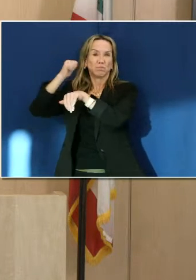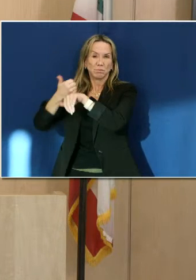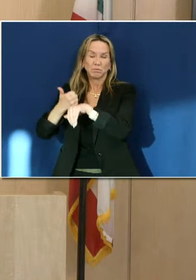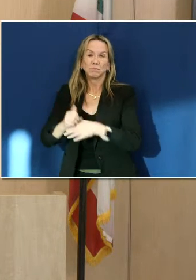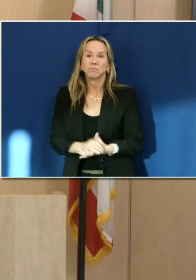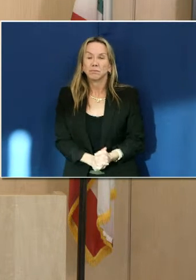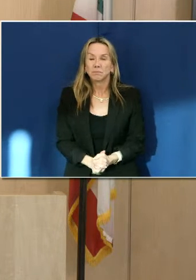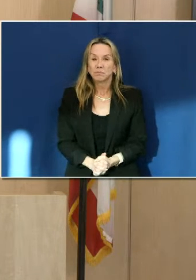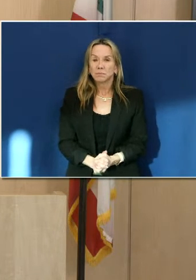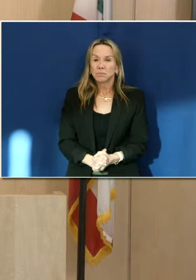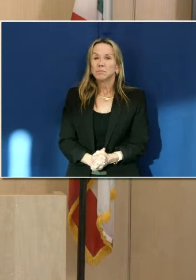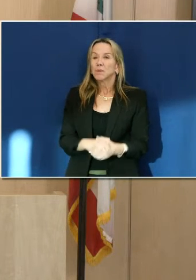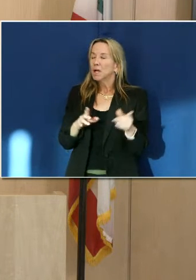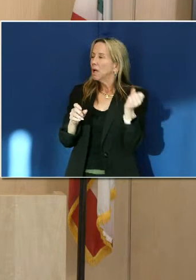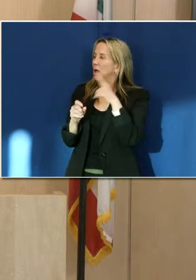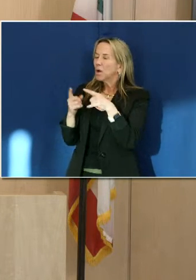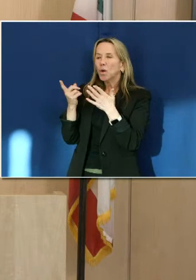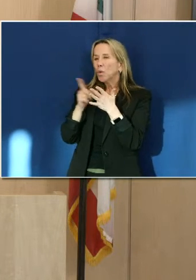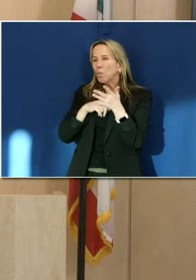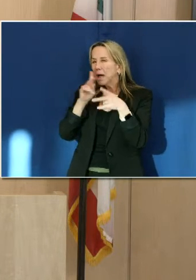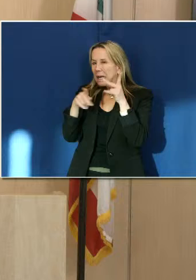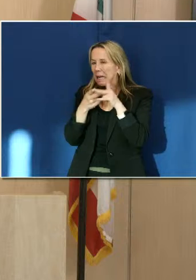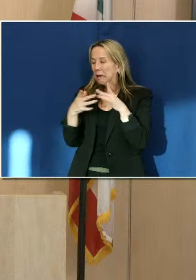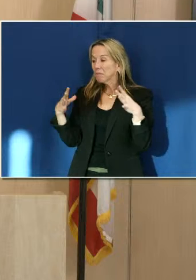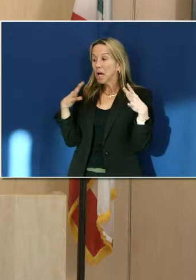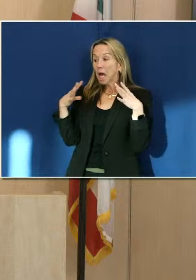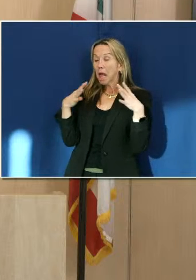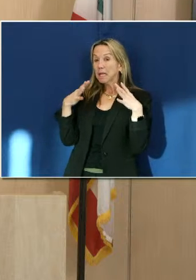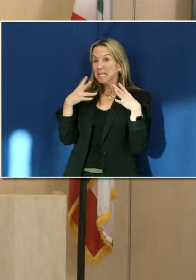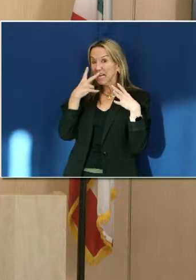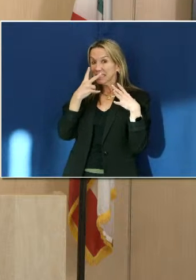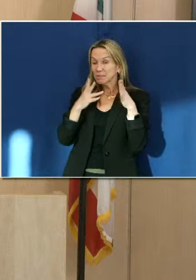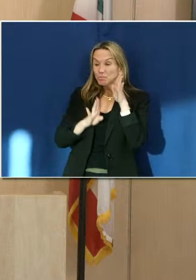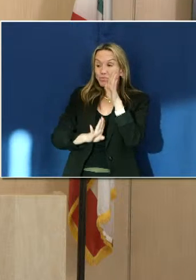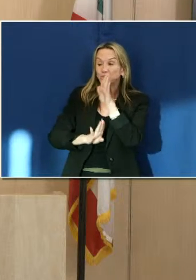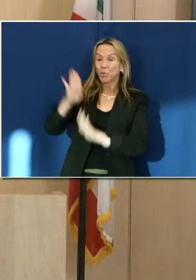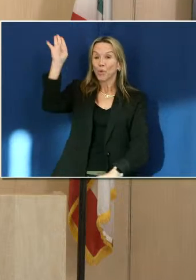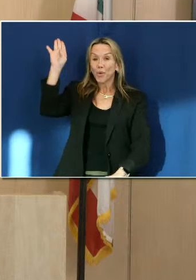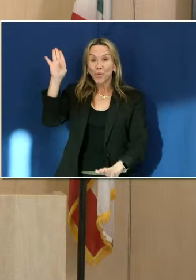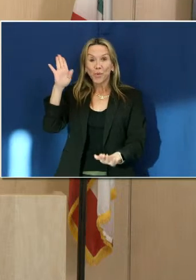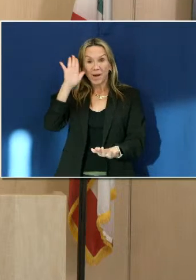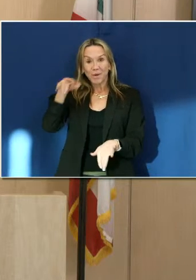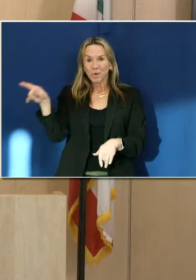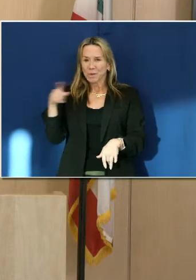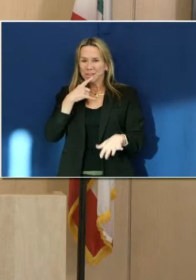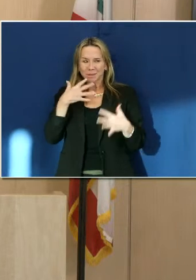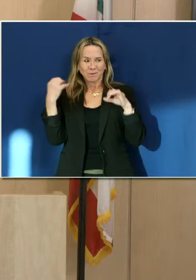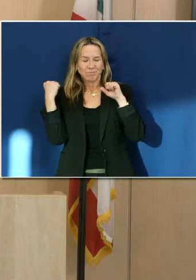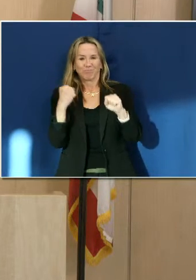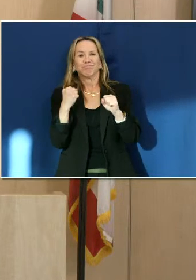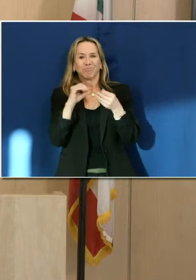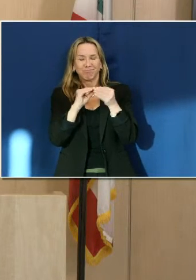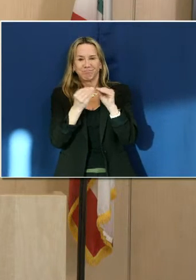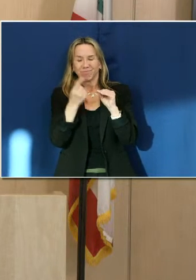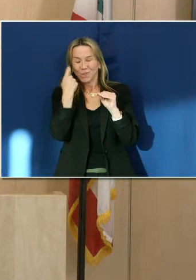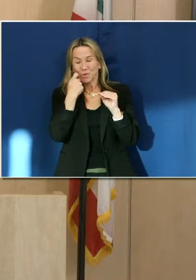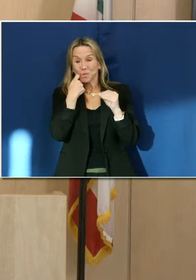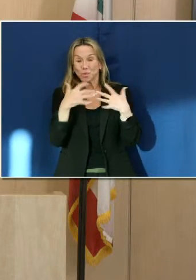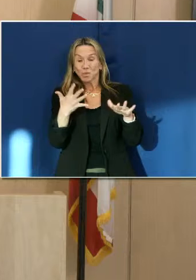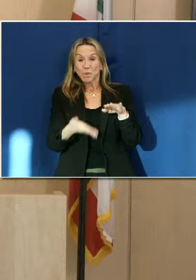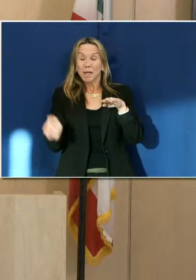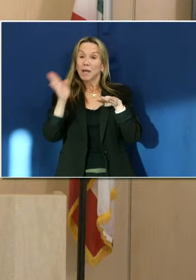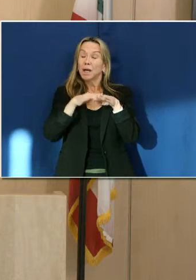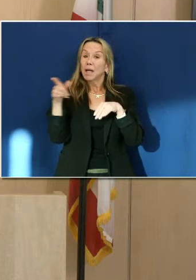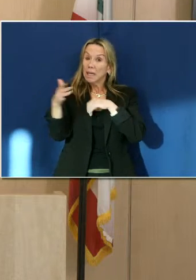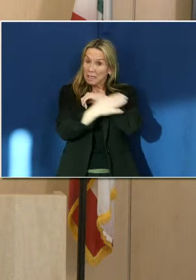Gotcha. And then what kind of a holiday surge in testing are you seeing right now? I know you mentioned some very strong numbers recently. And then is the county lab